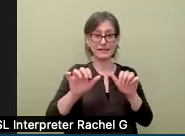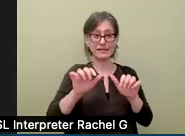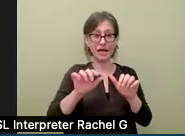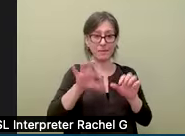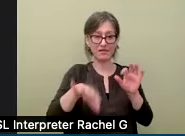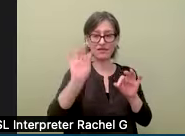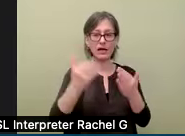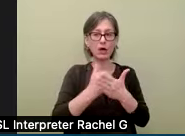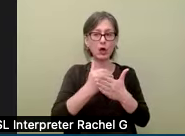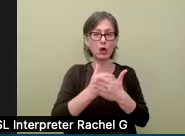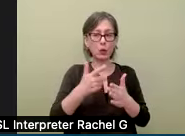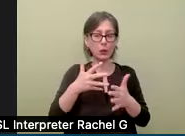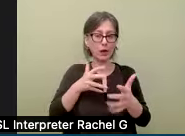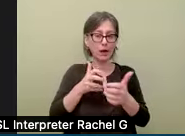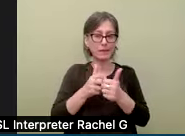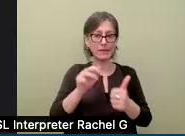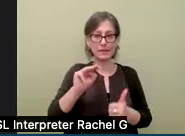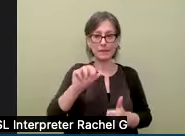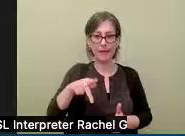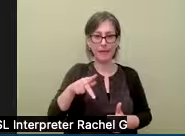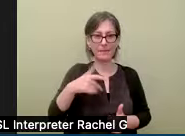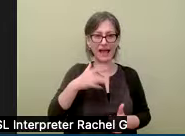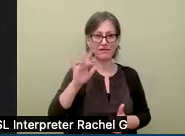our new maps by clicking on that link there.